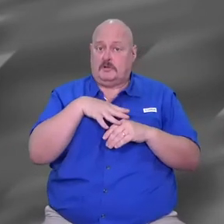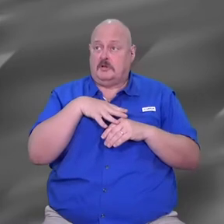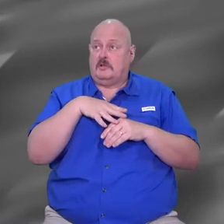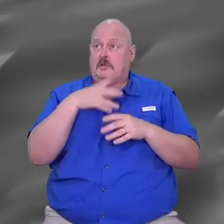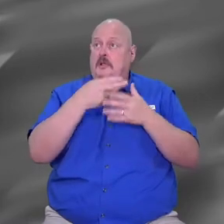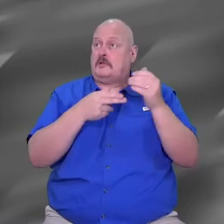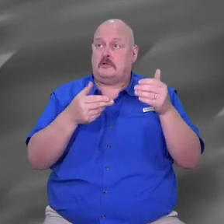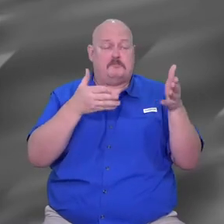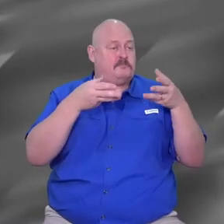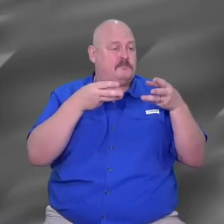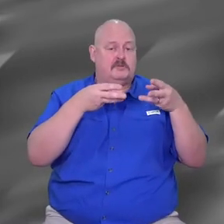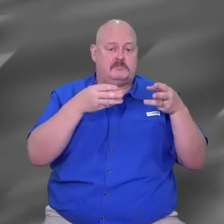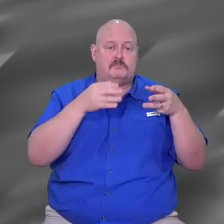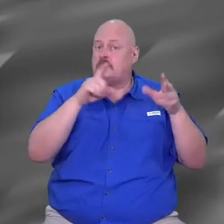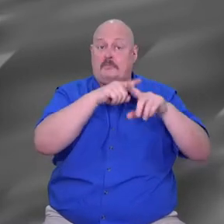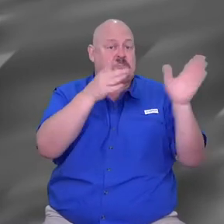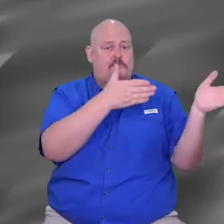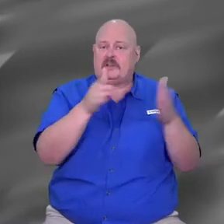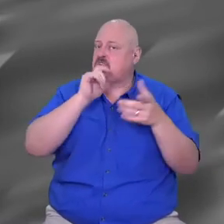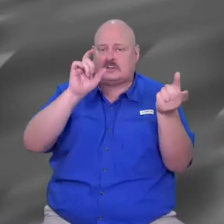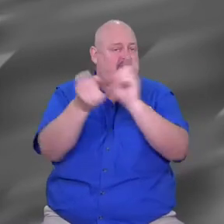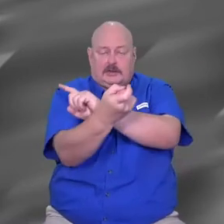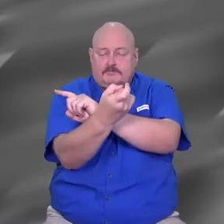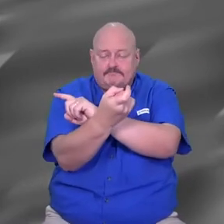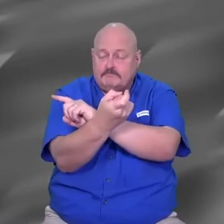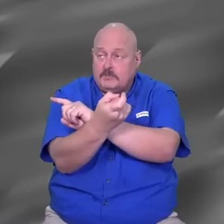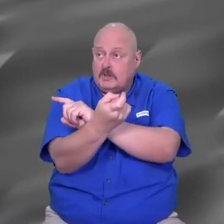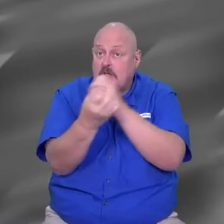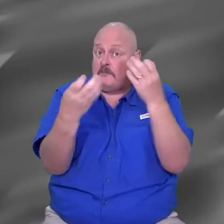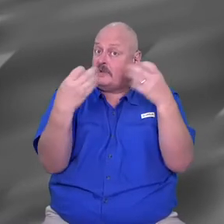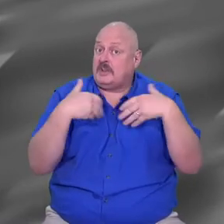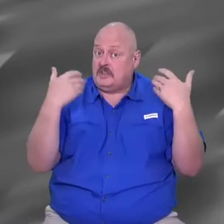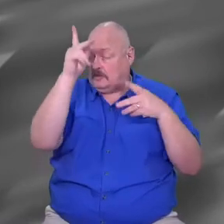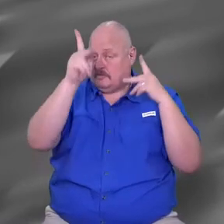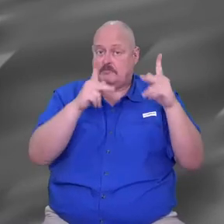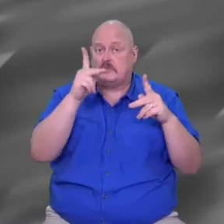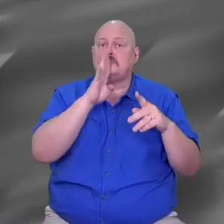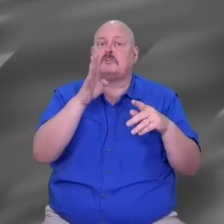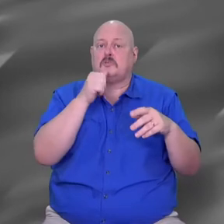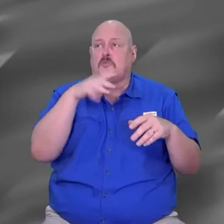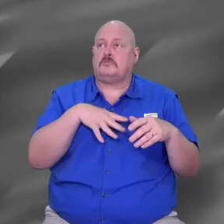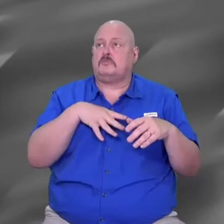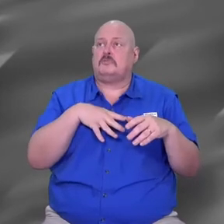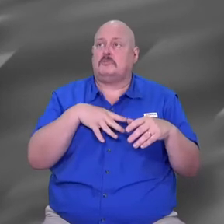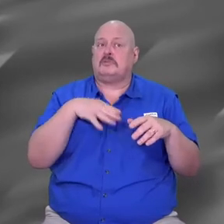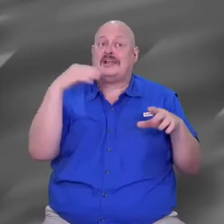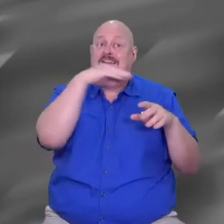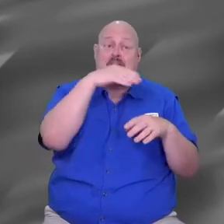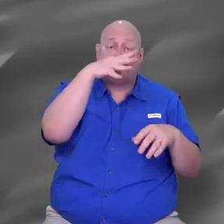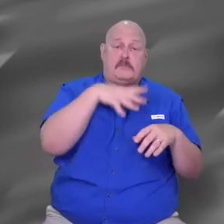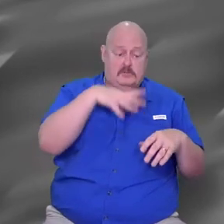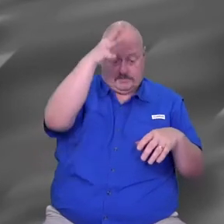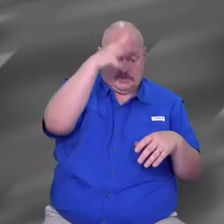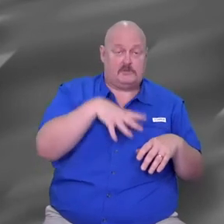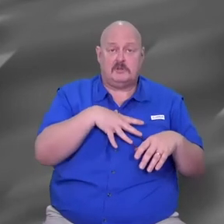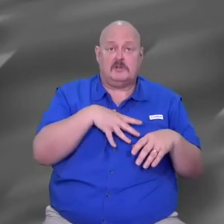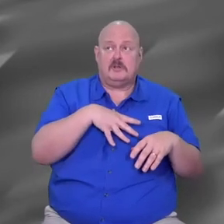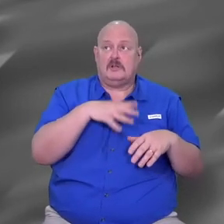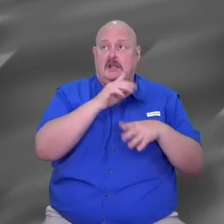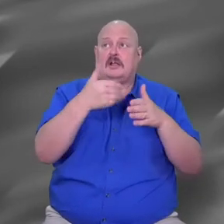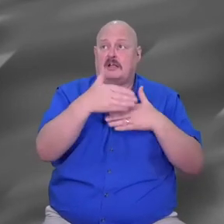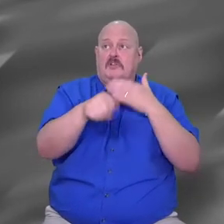the strategies don't change. How many young men have talked a young lady to lying to her parents and going somewhere they shouldn't go after hours